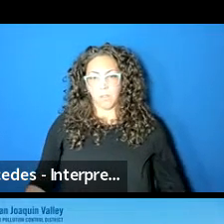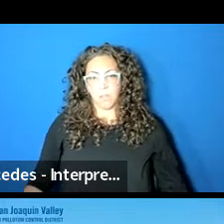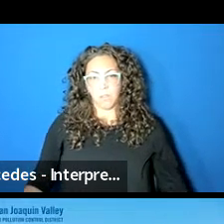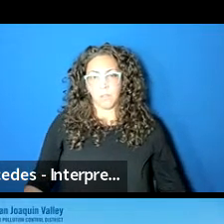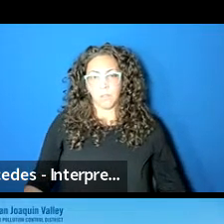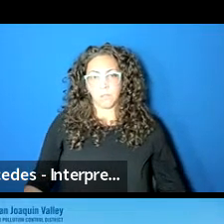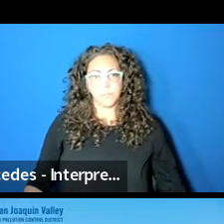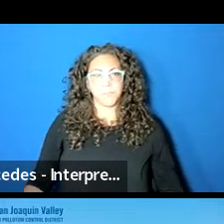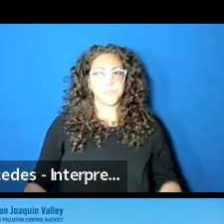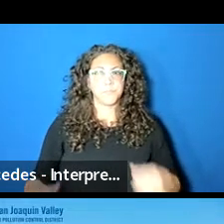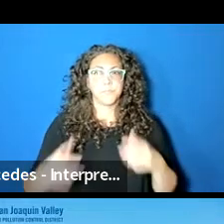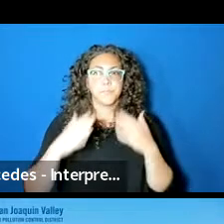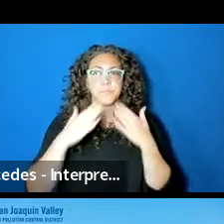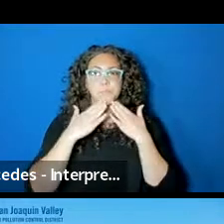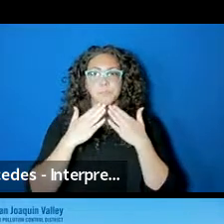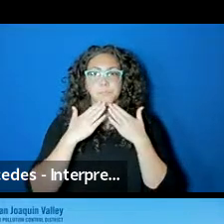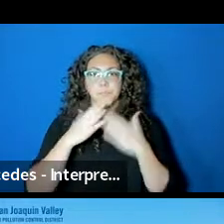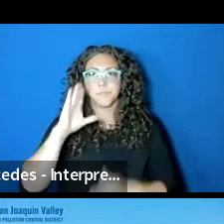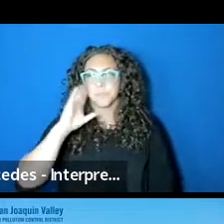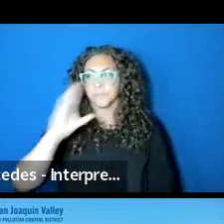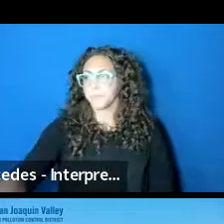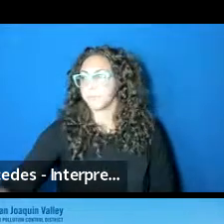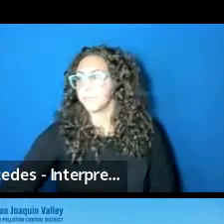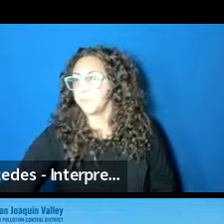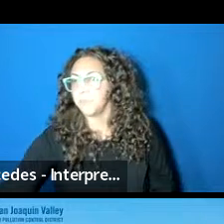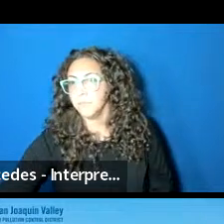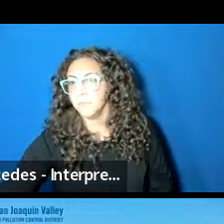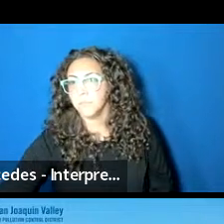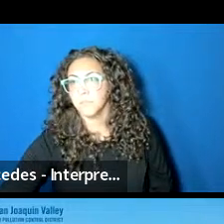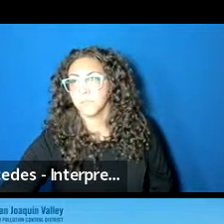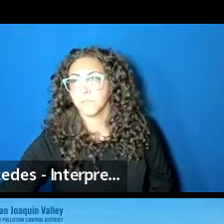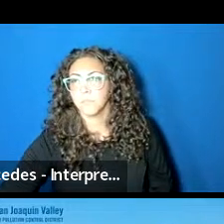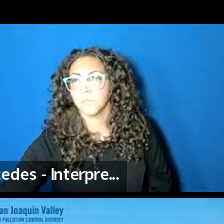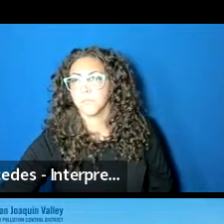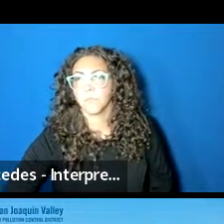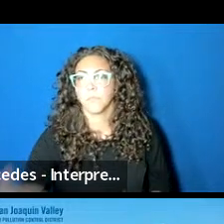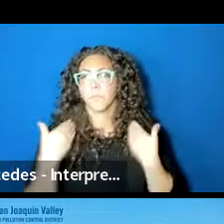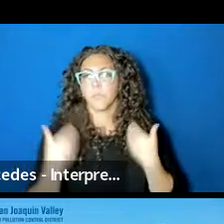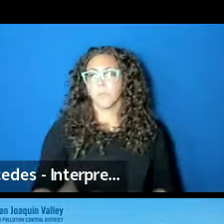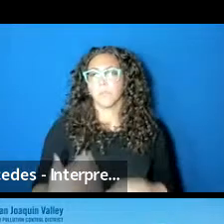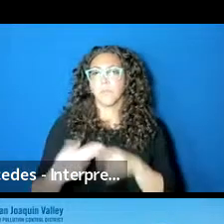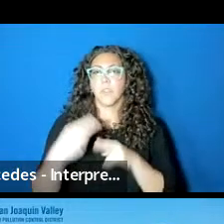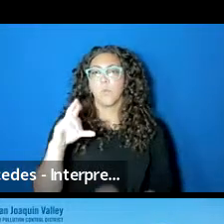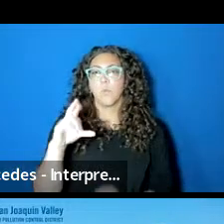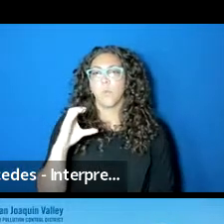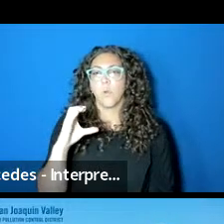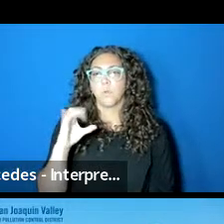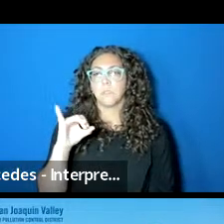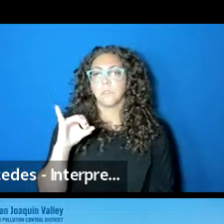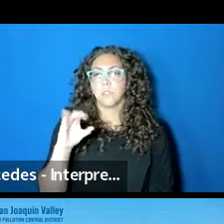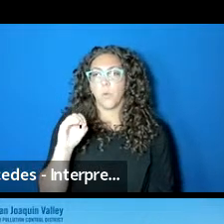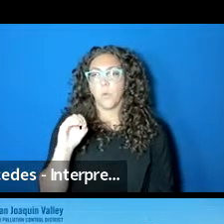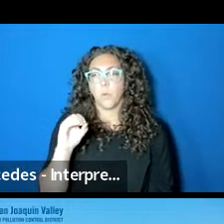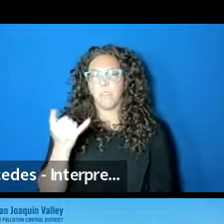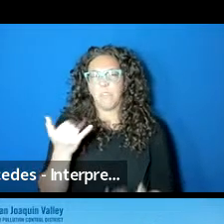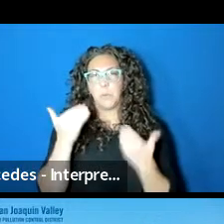Thank you, Amy. Hi, everyone. This is Rocio. I'll go ahead and start sharing my screen.